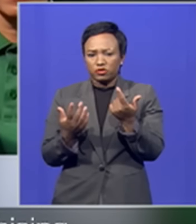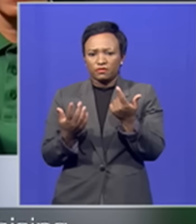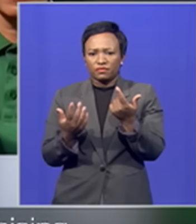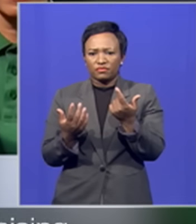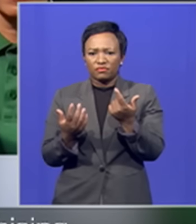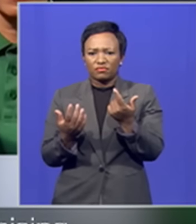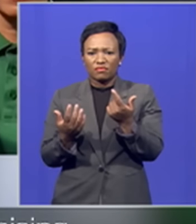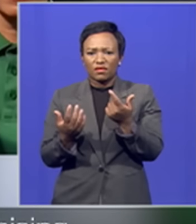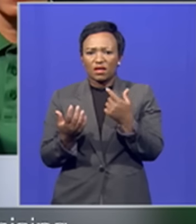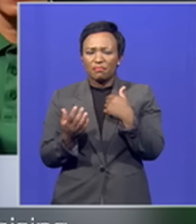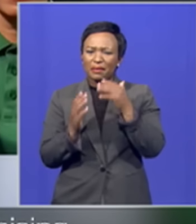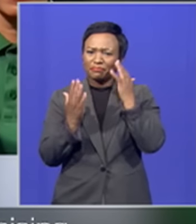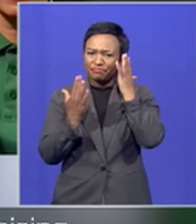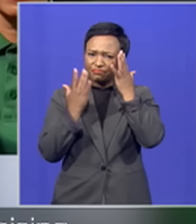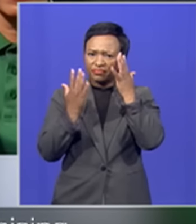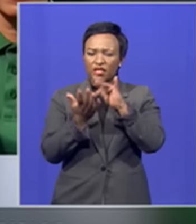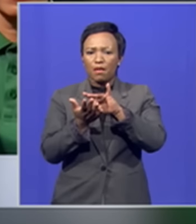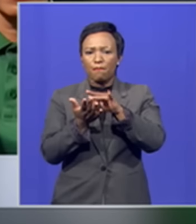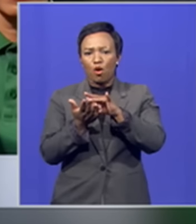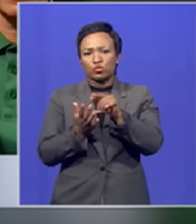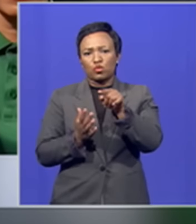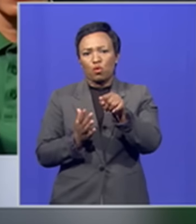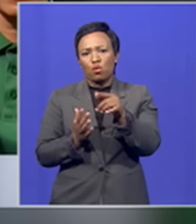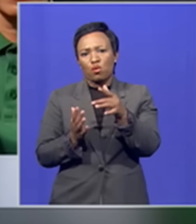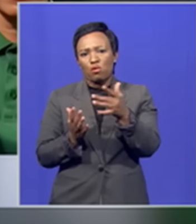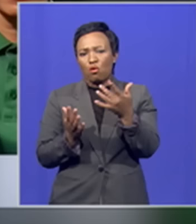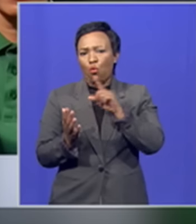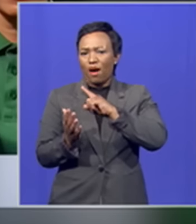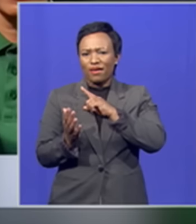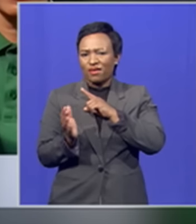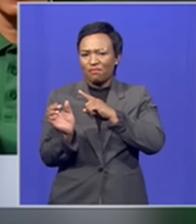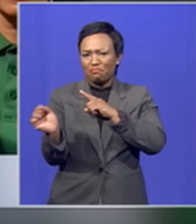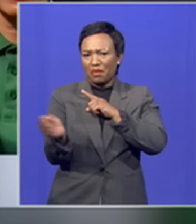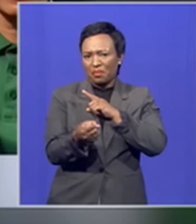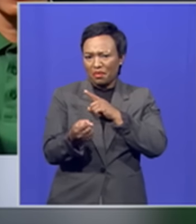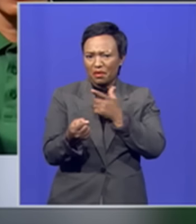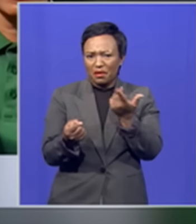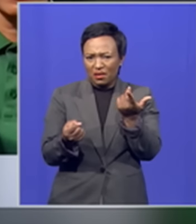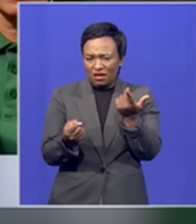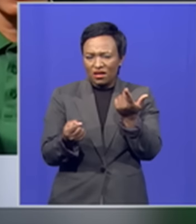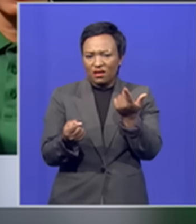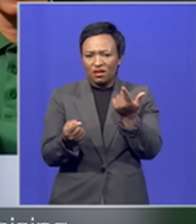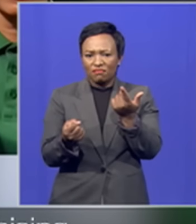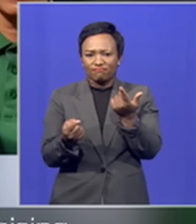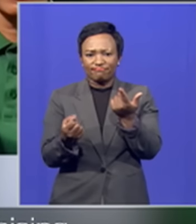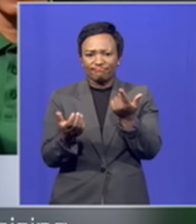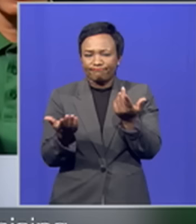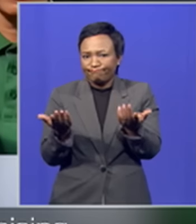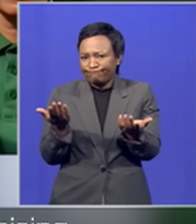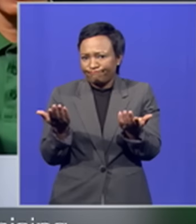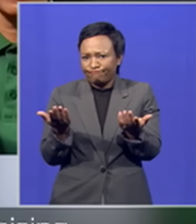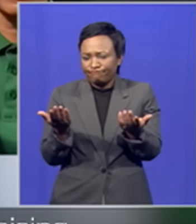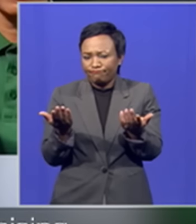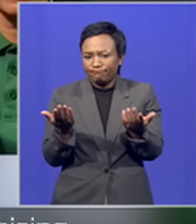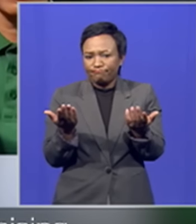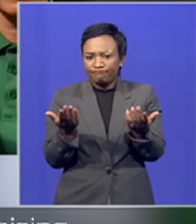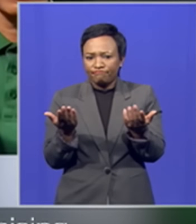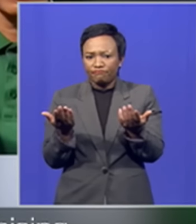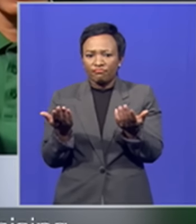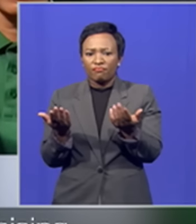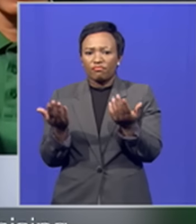poso eo e sa diragatsiwa. Jaanong mo lebakeng le mo go lona ga gona mo o beile